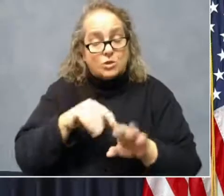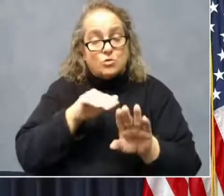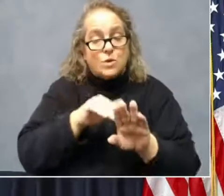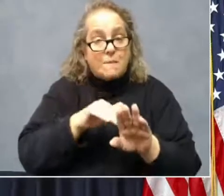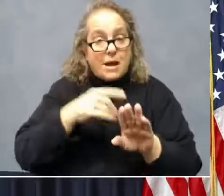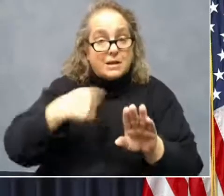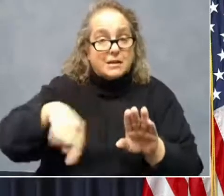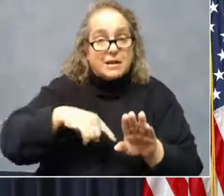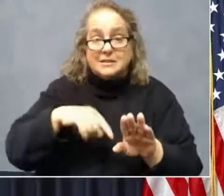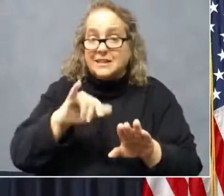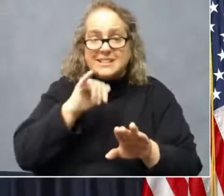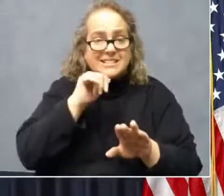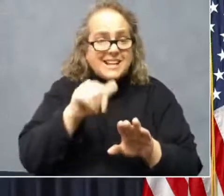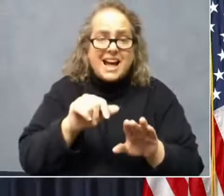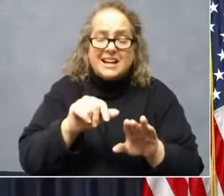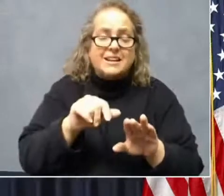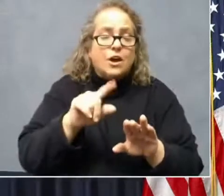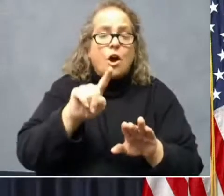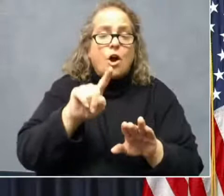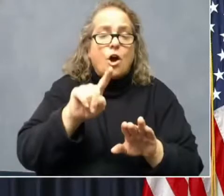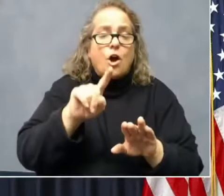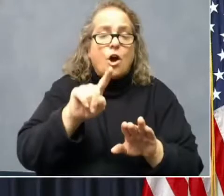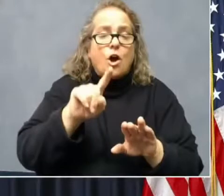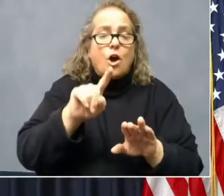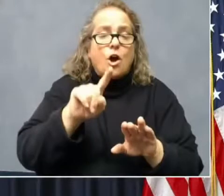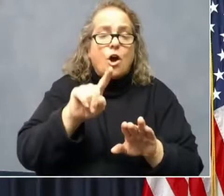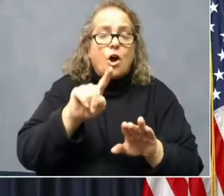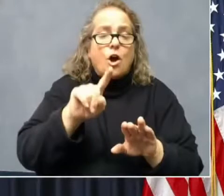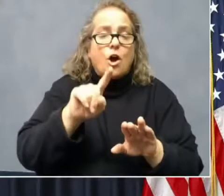ages and counties and gender.